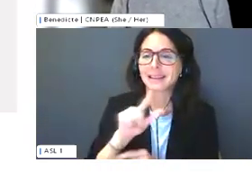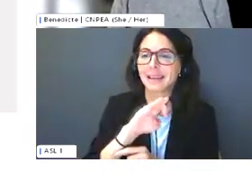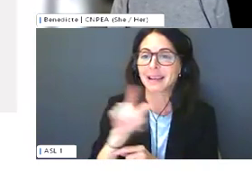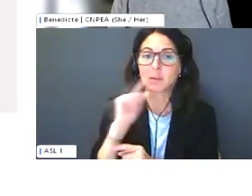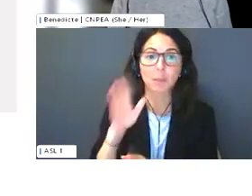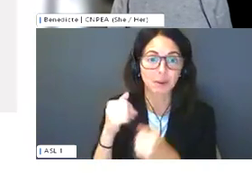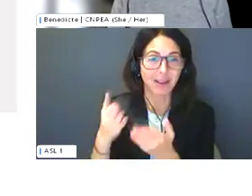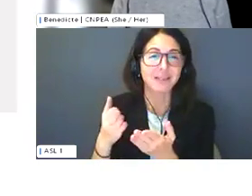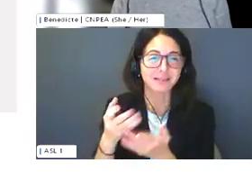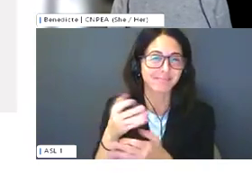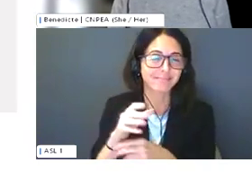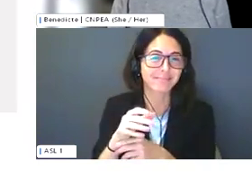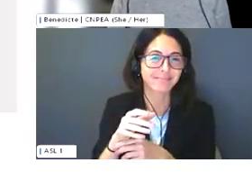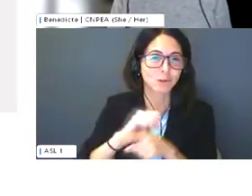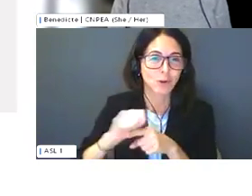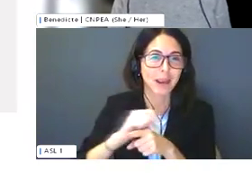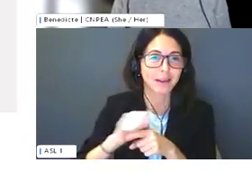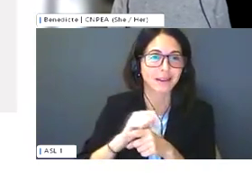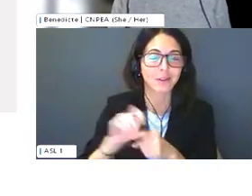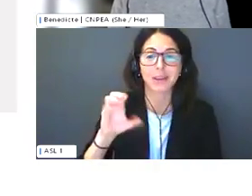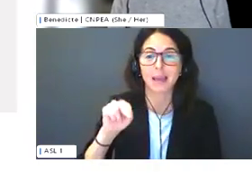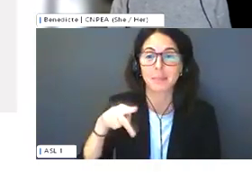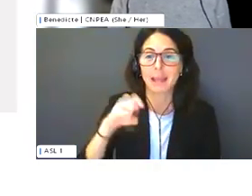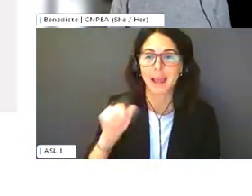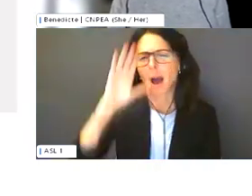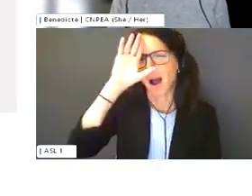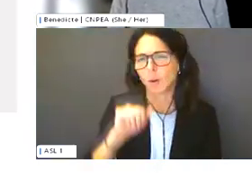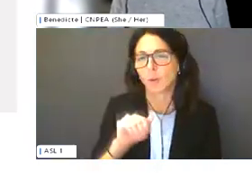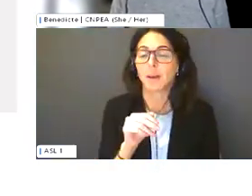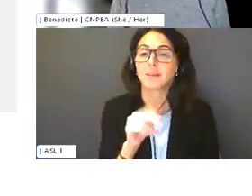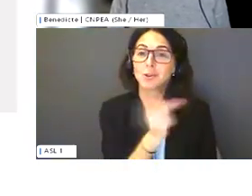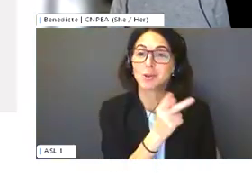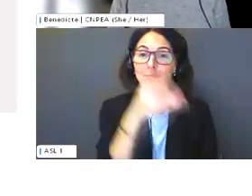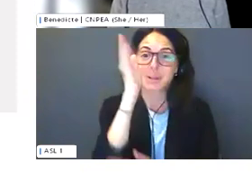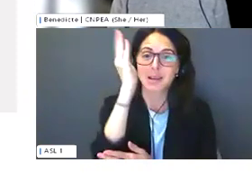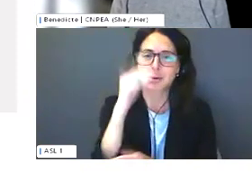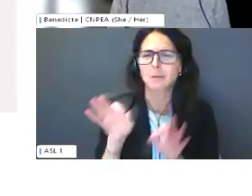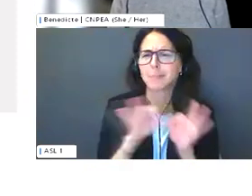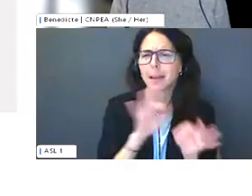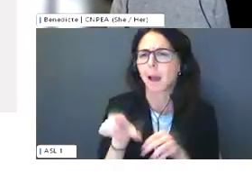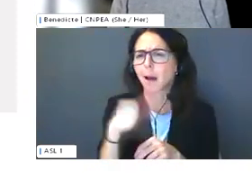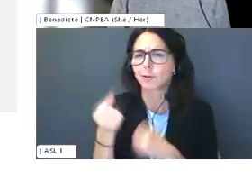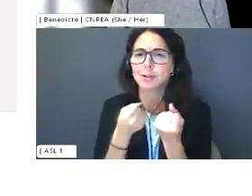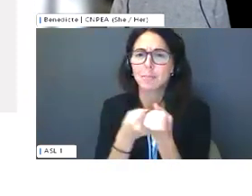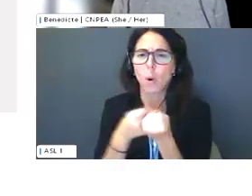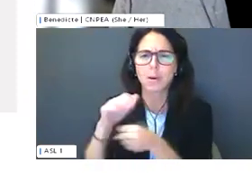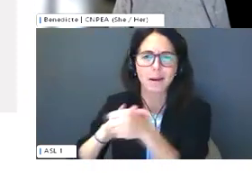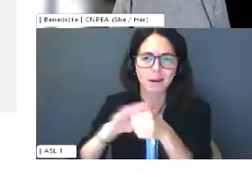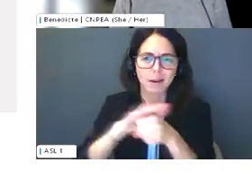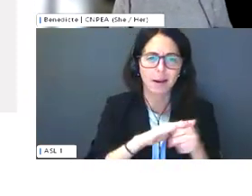Prevention Ontario. And I know that, Kirsten and Christine were talking about other supports in your local